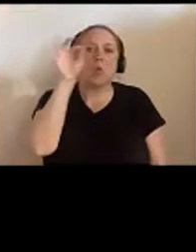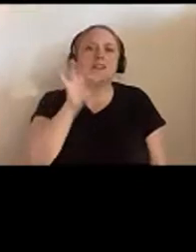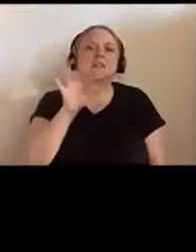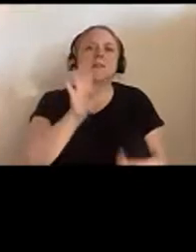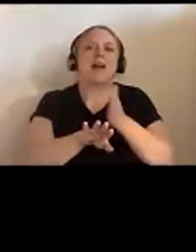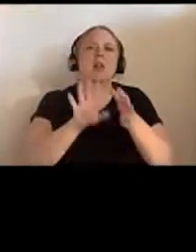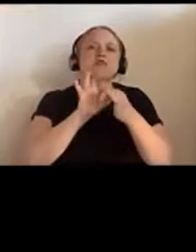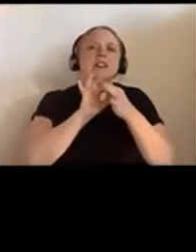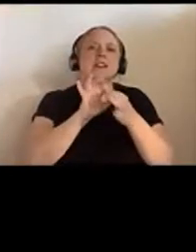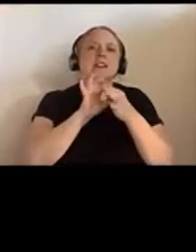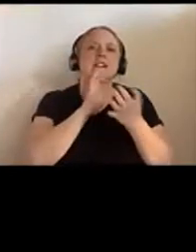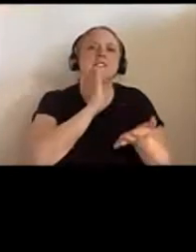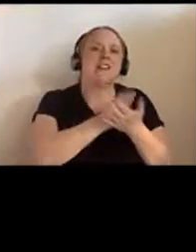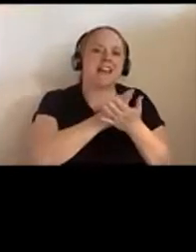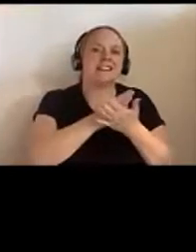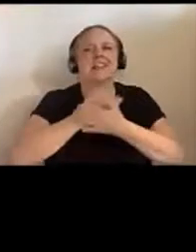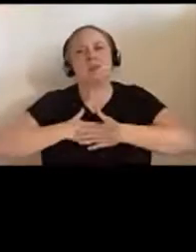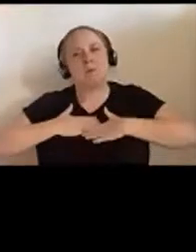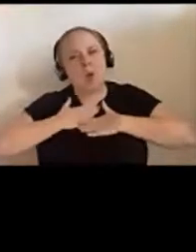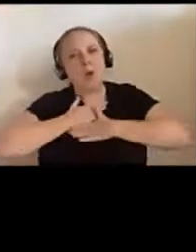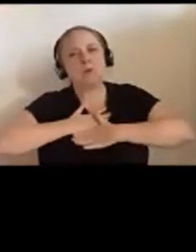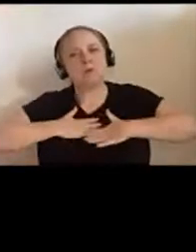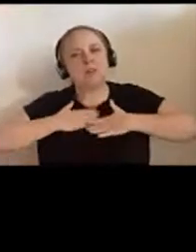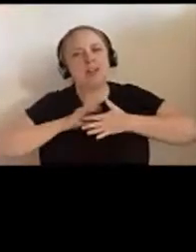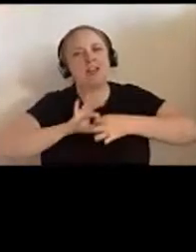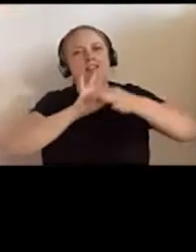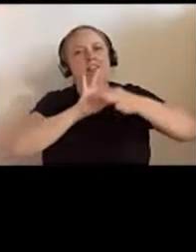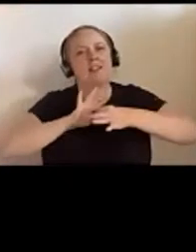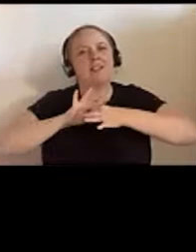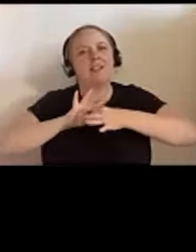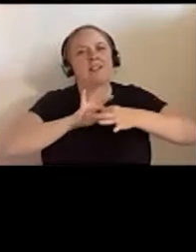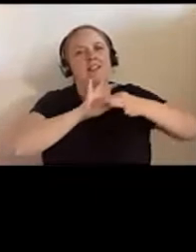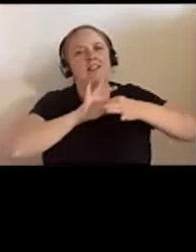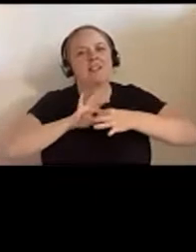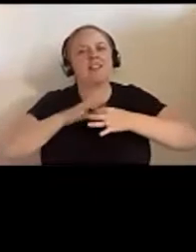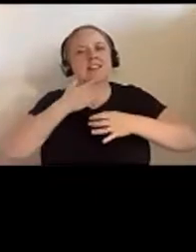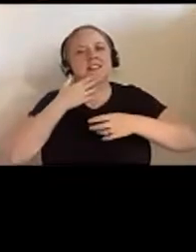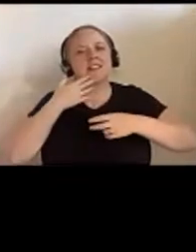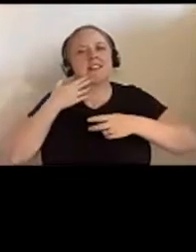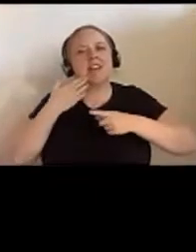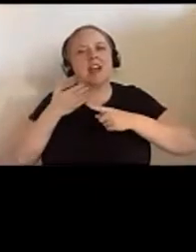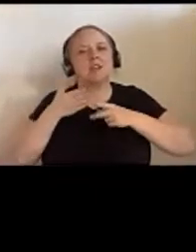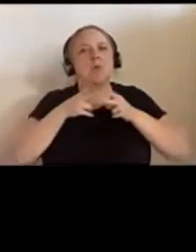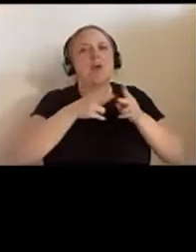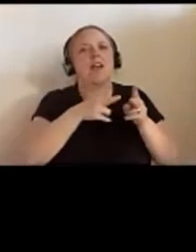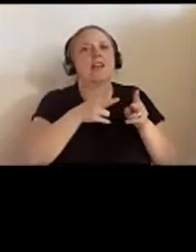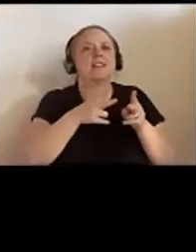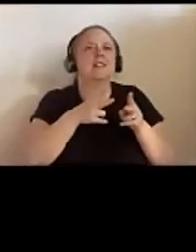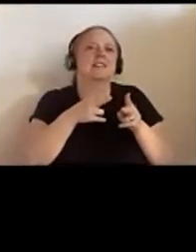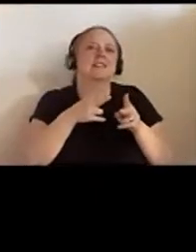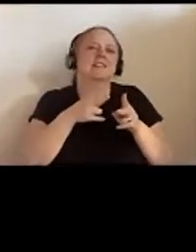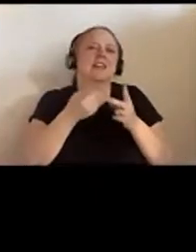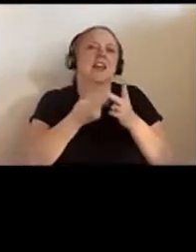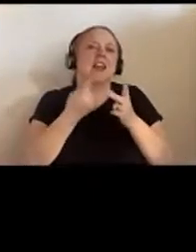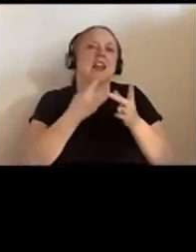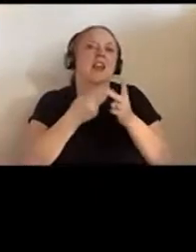between facts and emotion is a nice segue into another kind